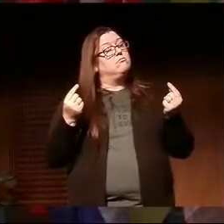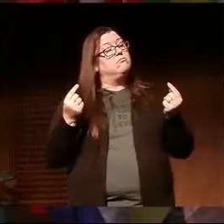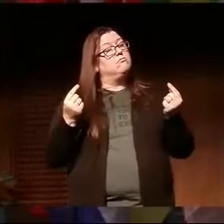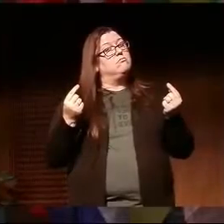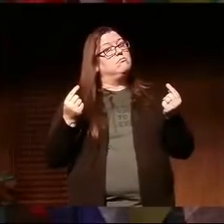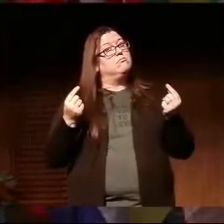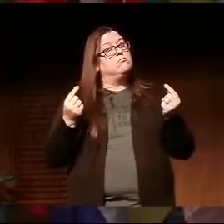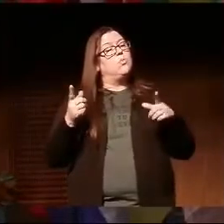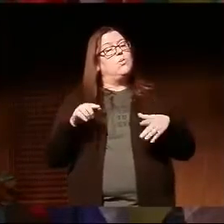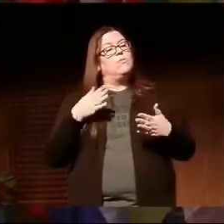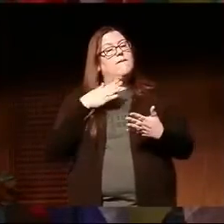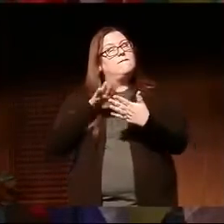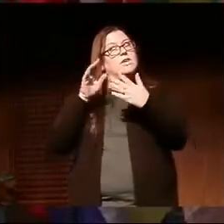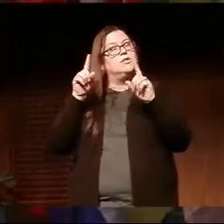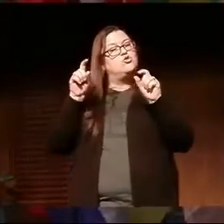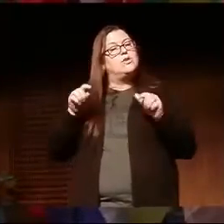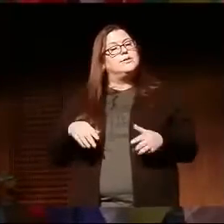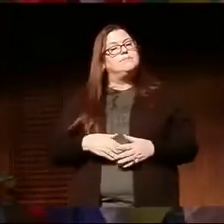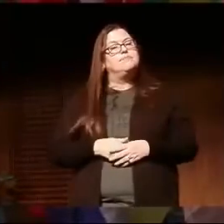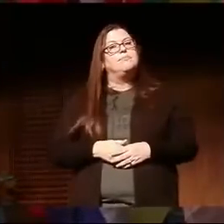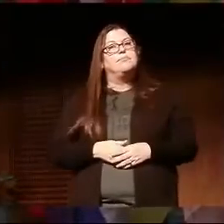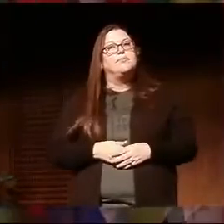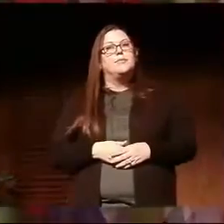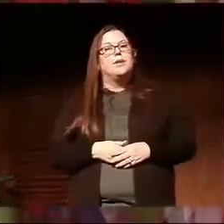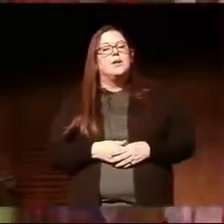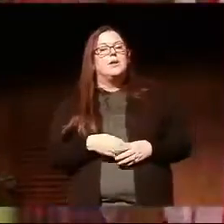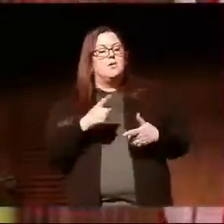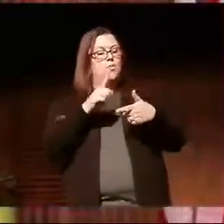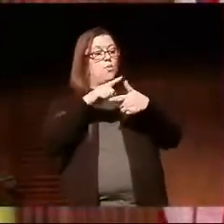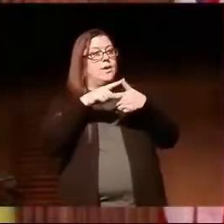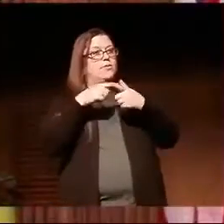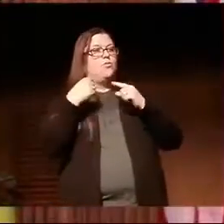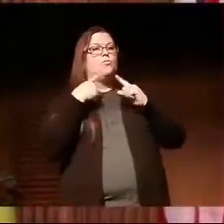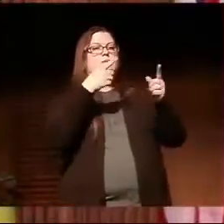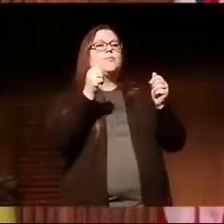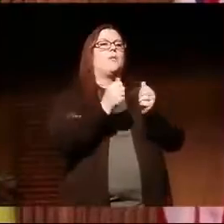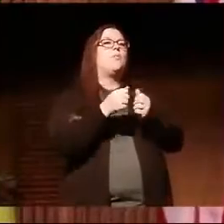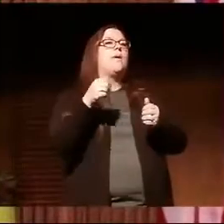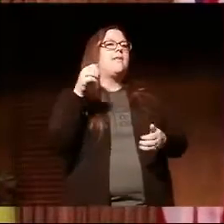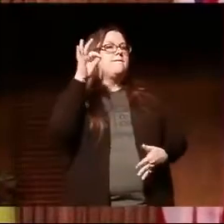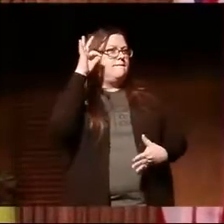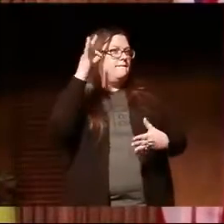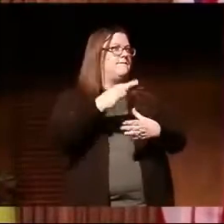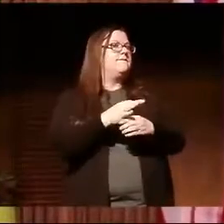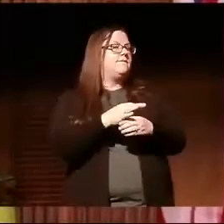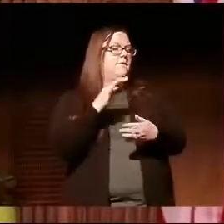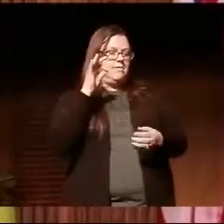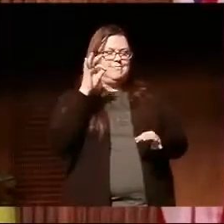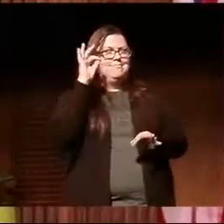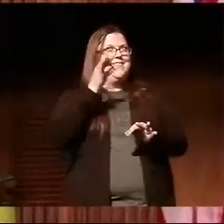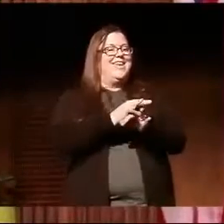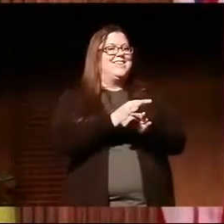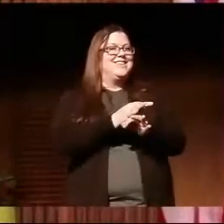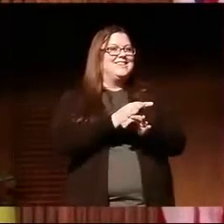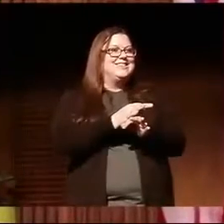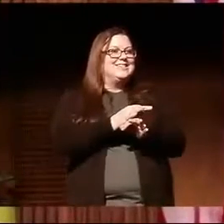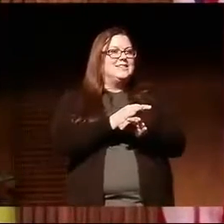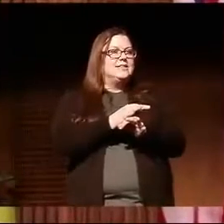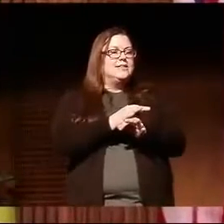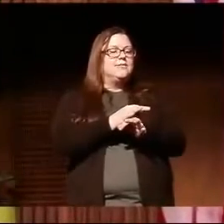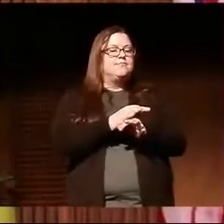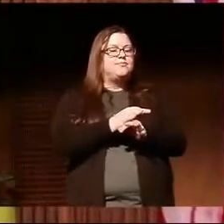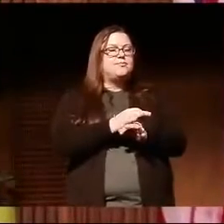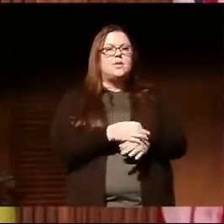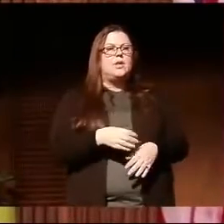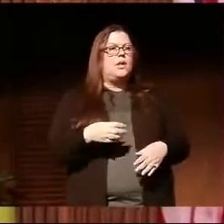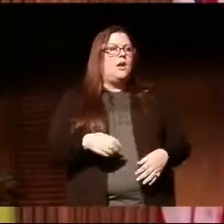Just a few things, and the lesson will be yours. Number one, we need to respond with faith. Look again at what our Lord says in verse 36 to the ruler of the synagogue.